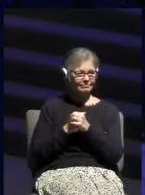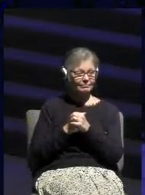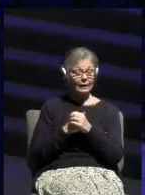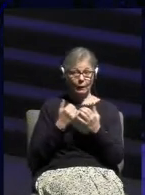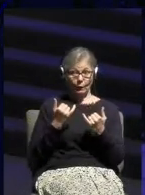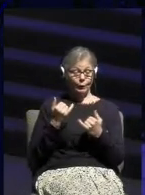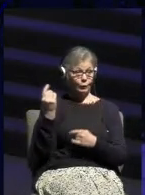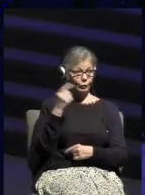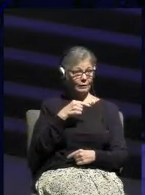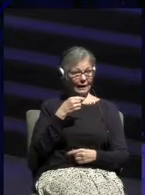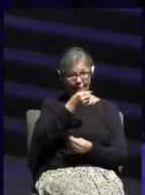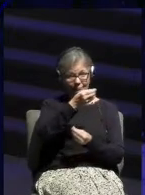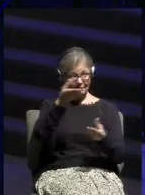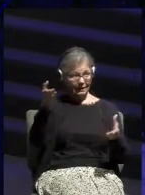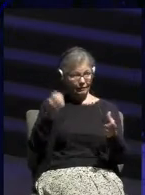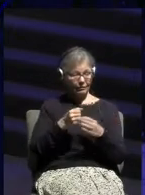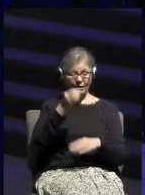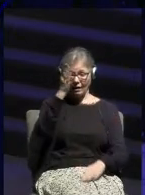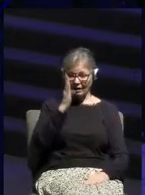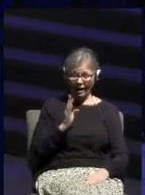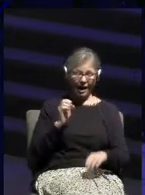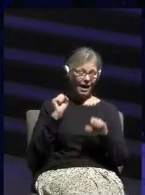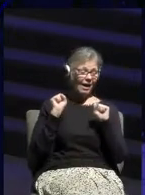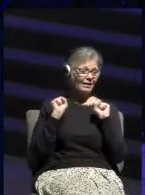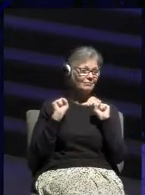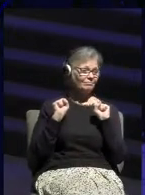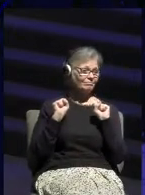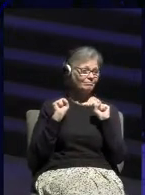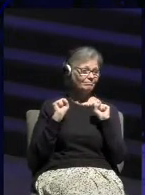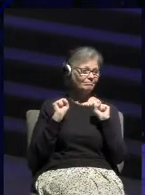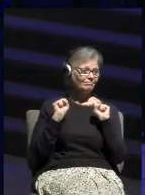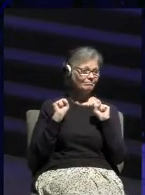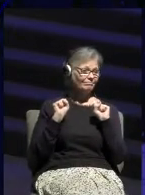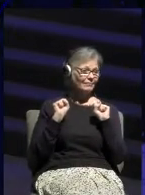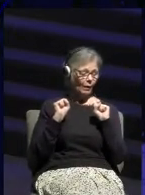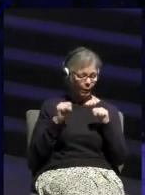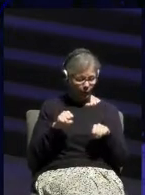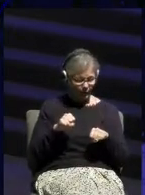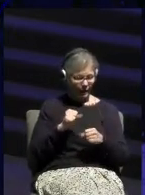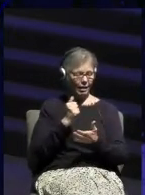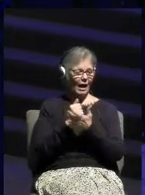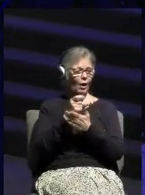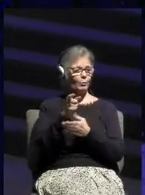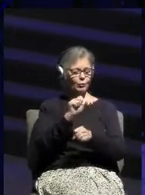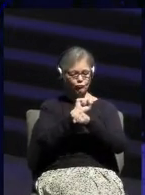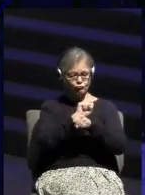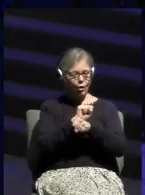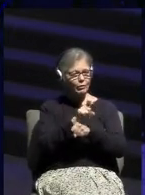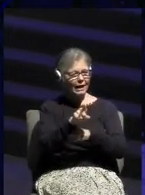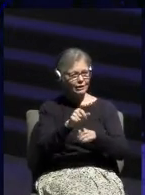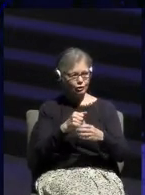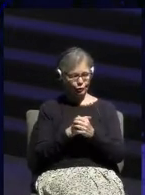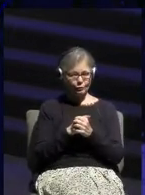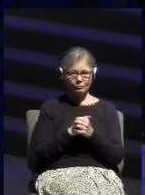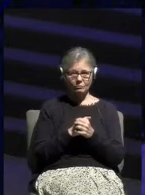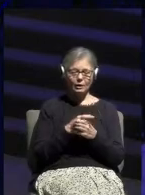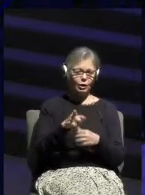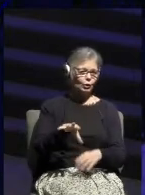somebody that God can be and God is a shelter that we can find rest